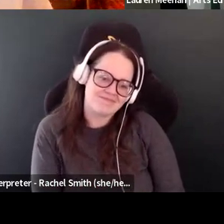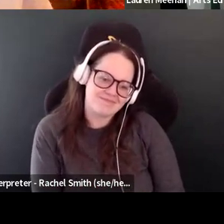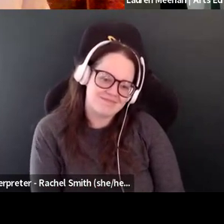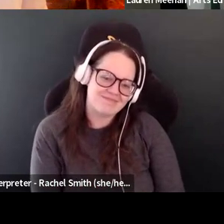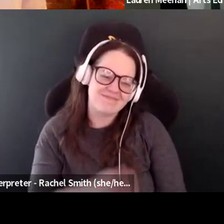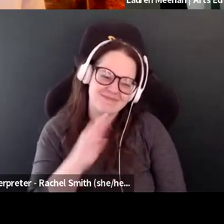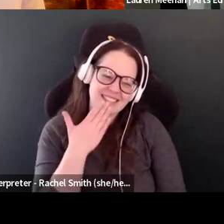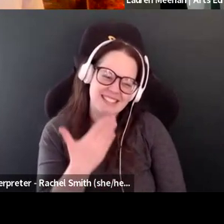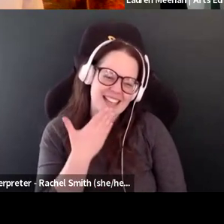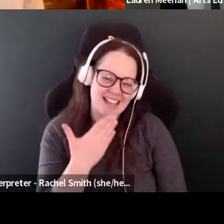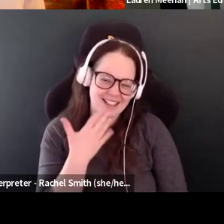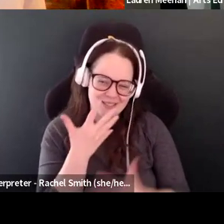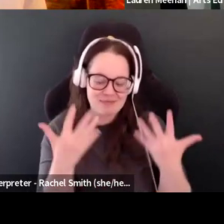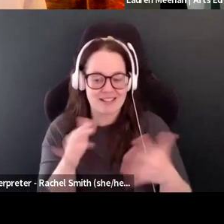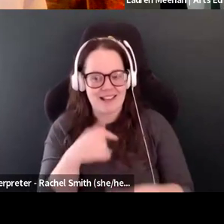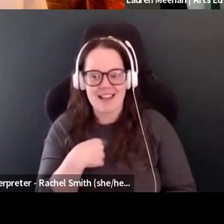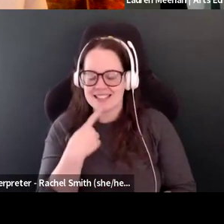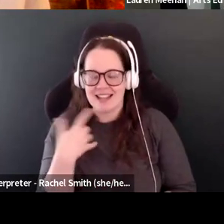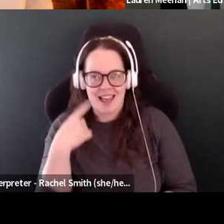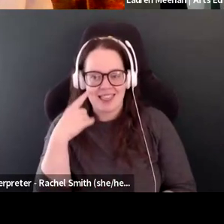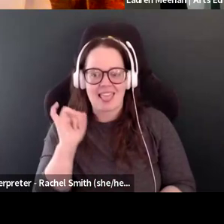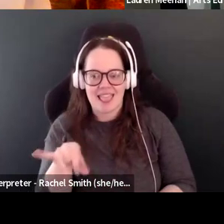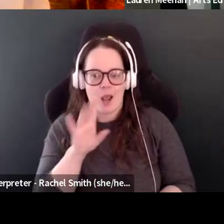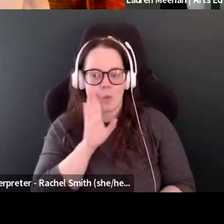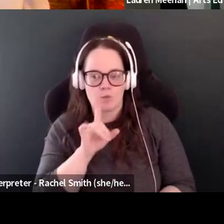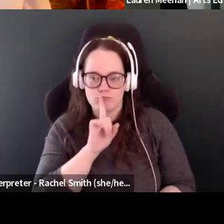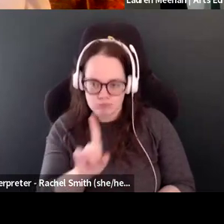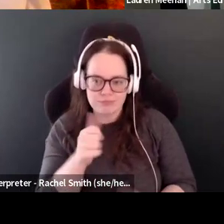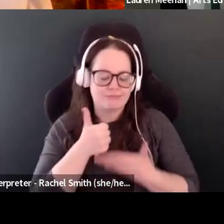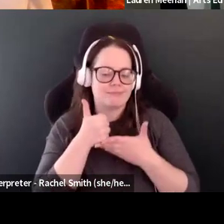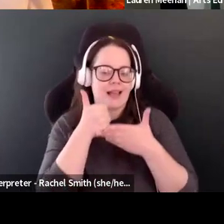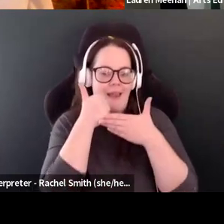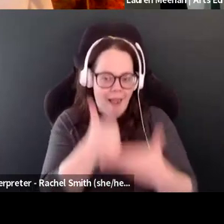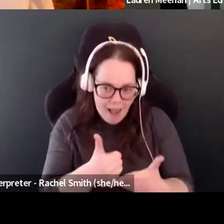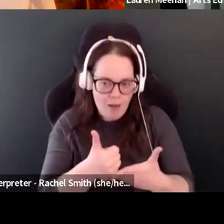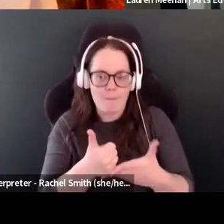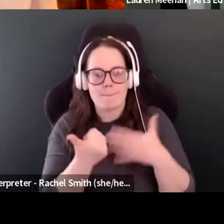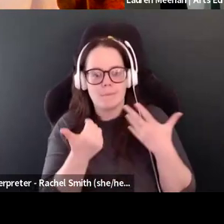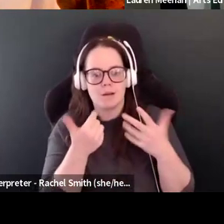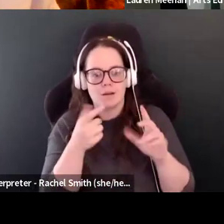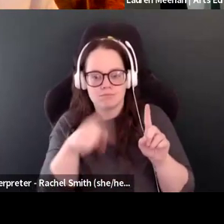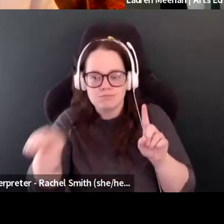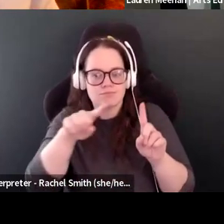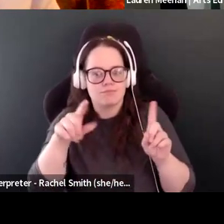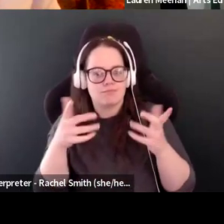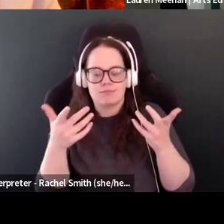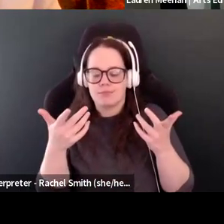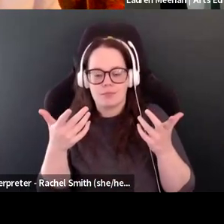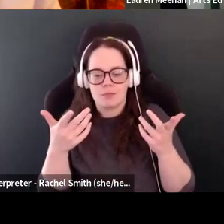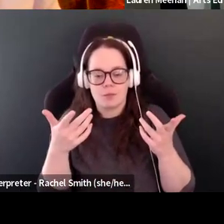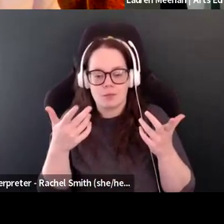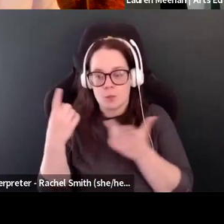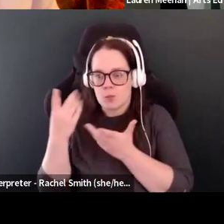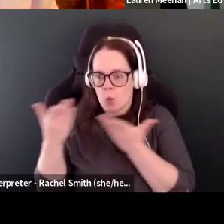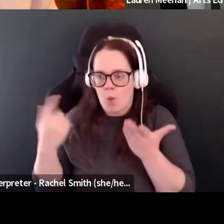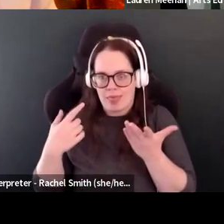Thanks, Waduda. Like I said, I think that that's just helpful for folks to hear, because I think one of the things that obviously